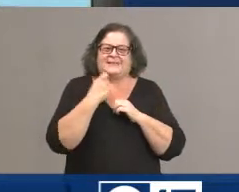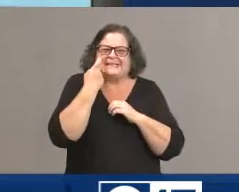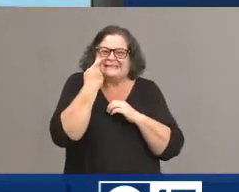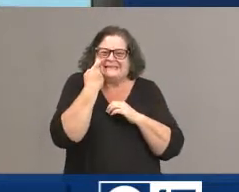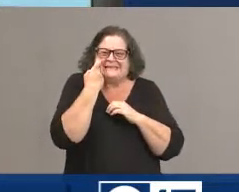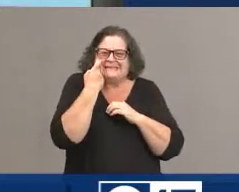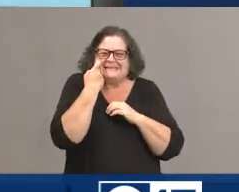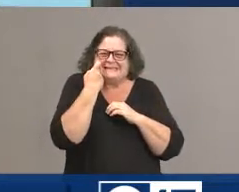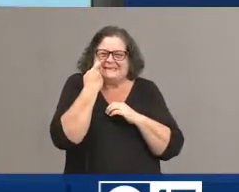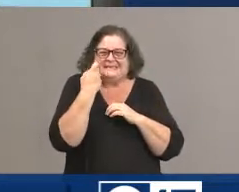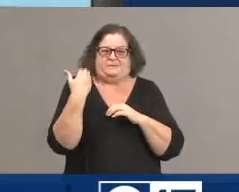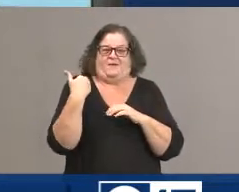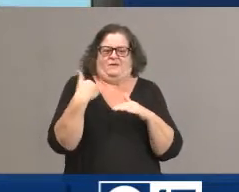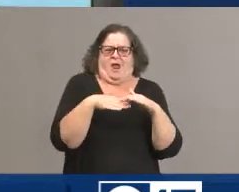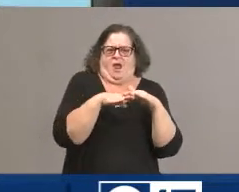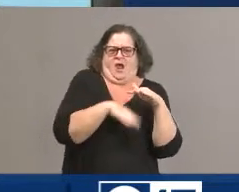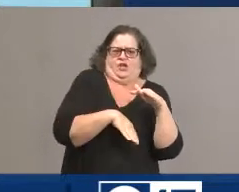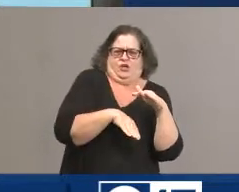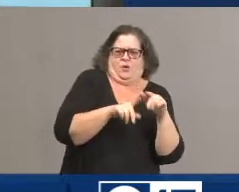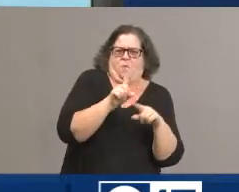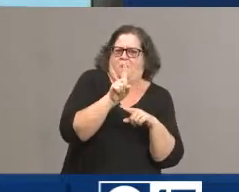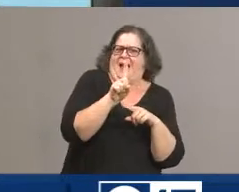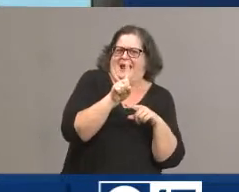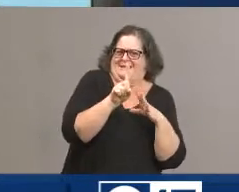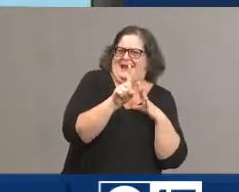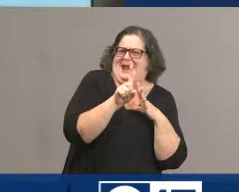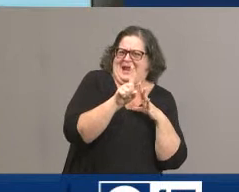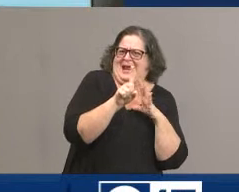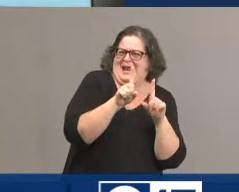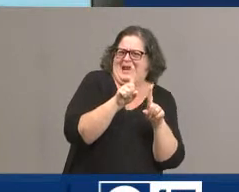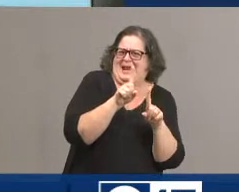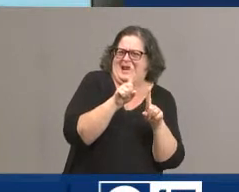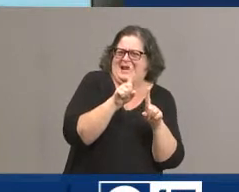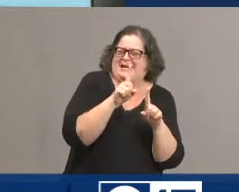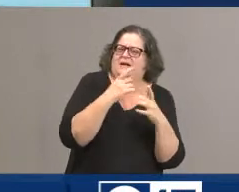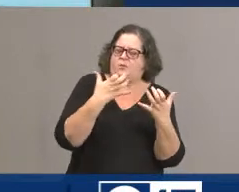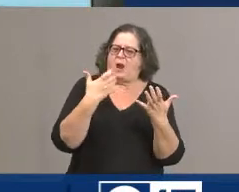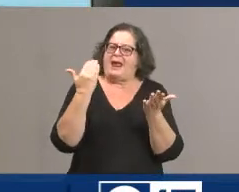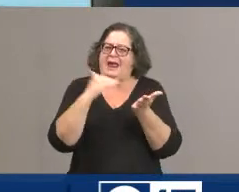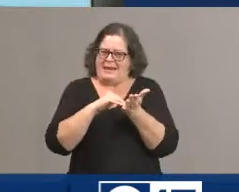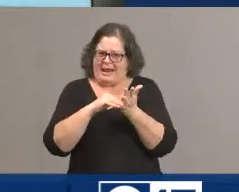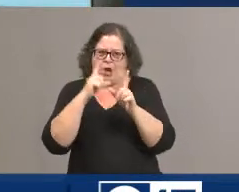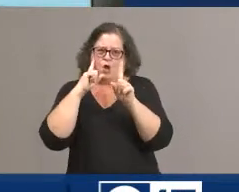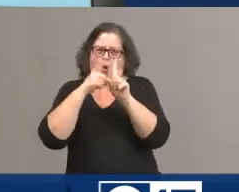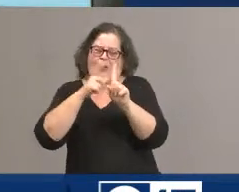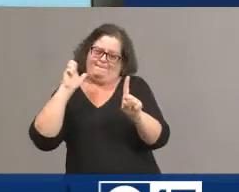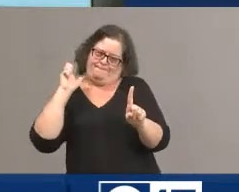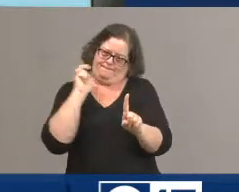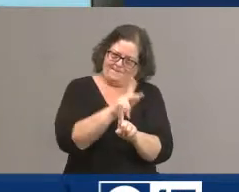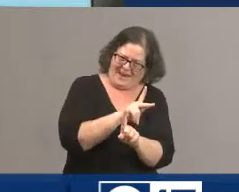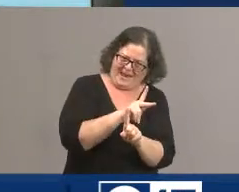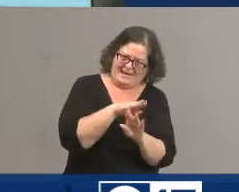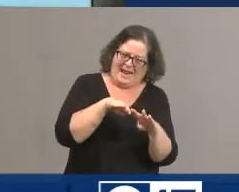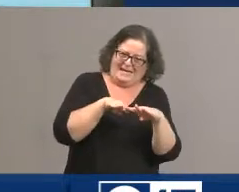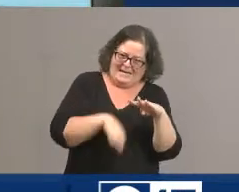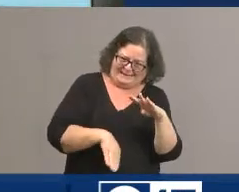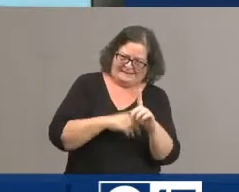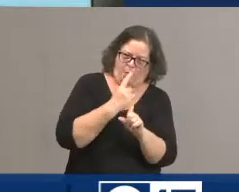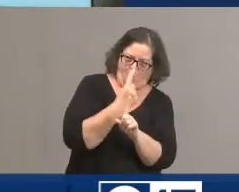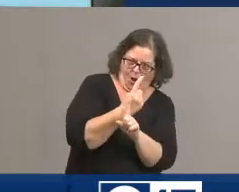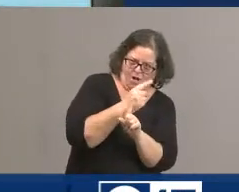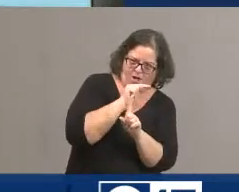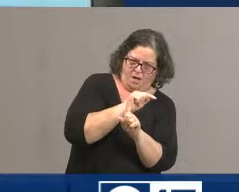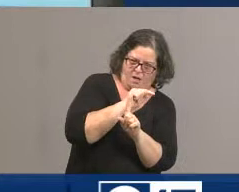that's where we need to begin to trend again. That allows us to slow the spread and in